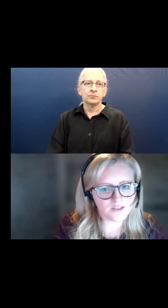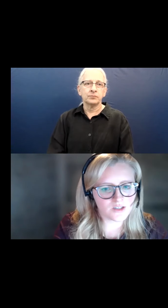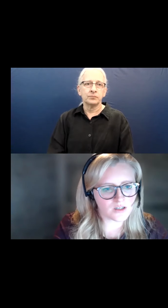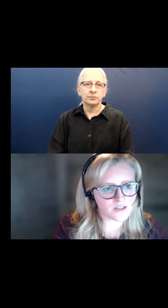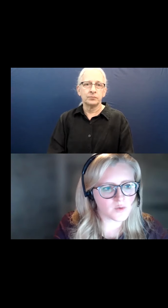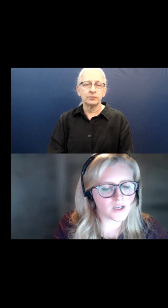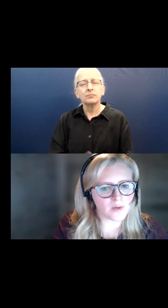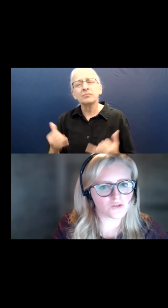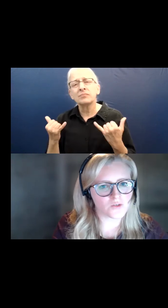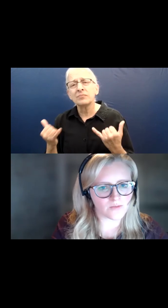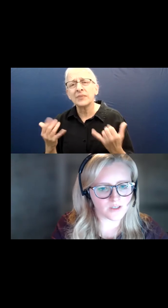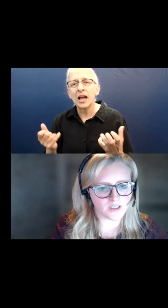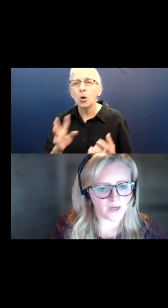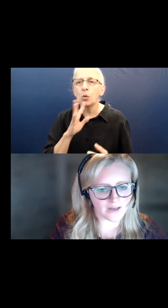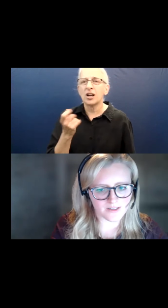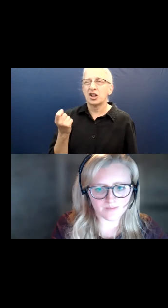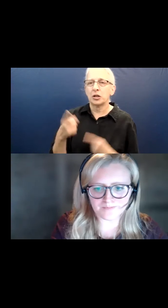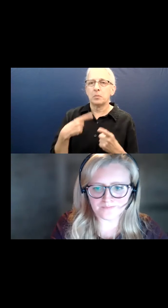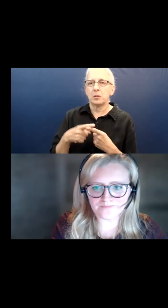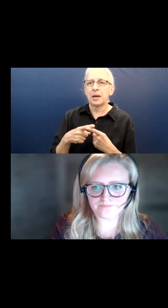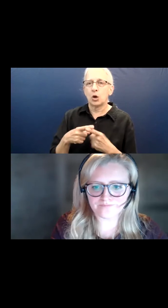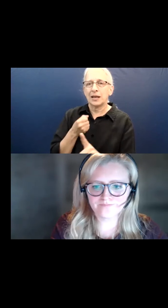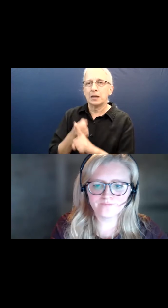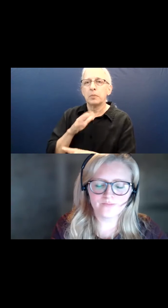Now I'd like to talk a little bit about traffic impacts.